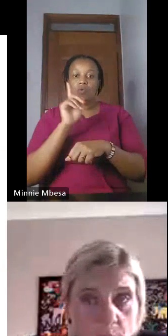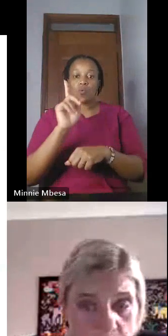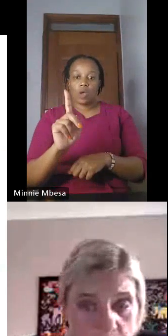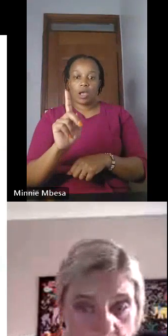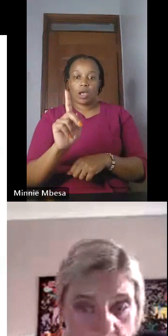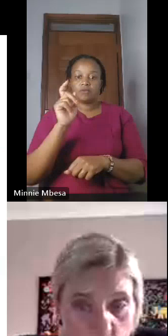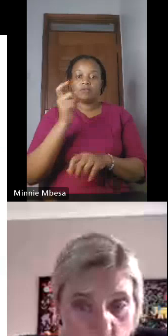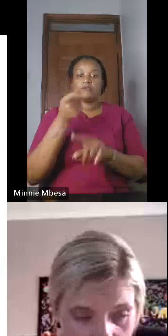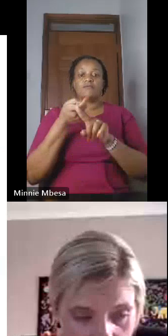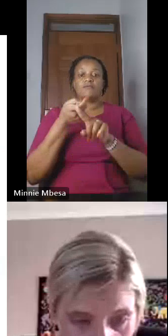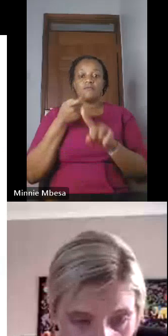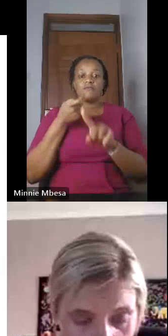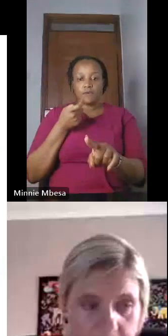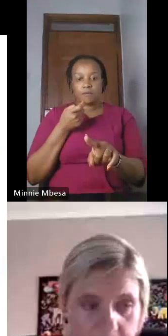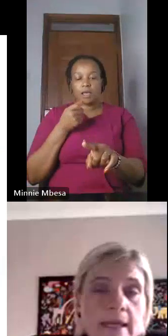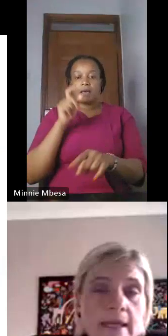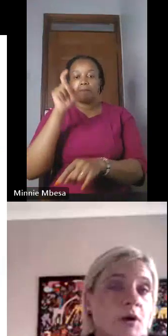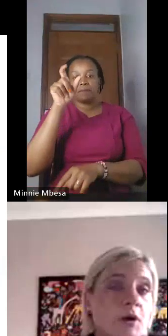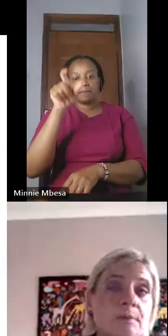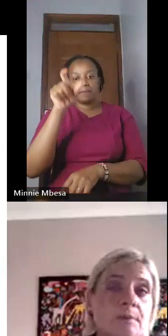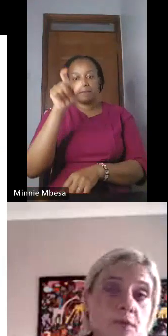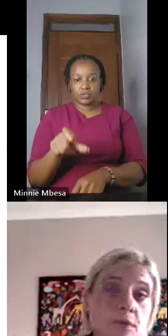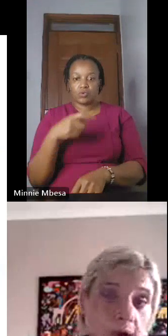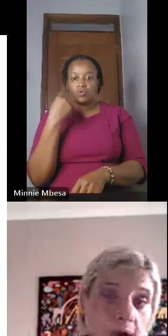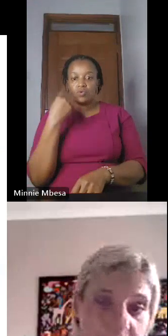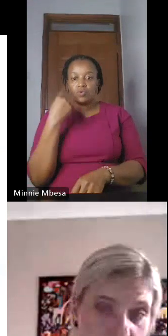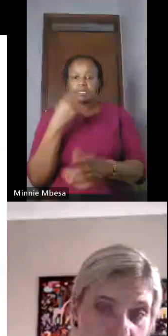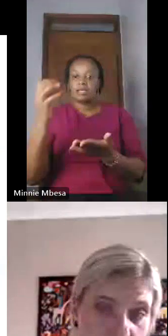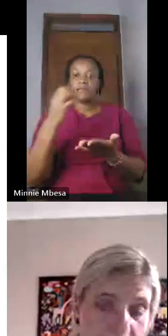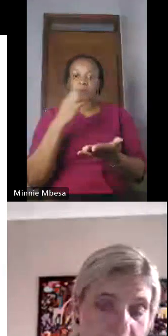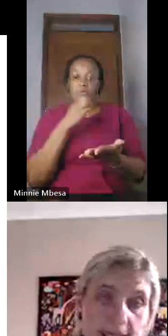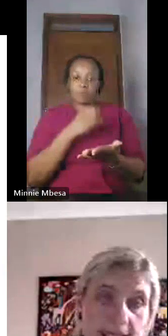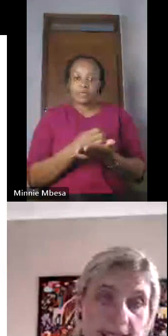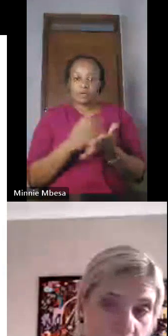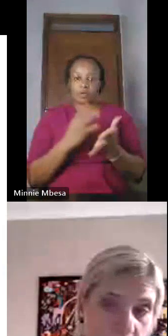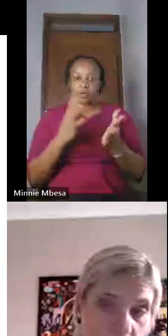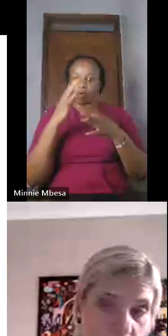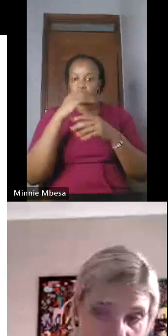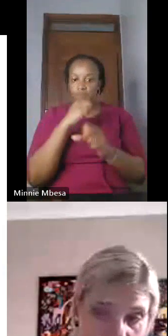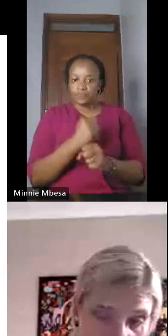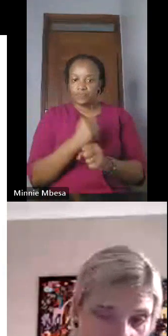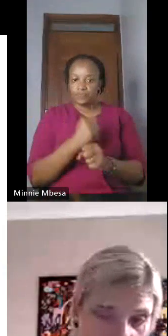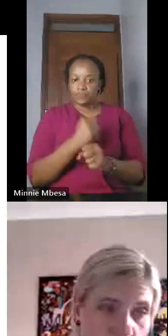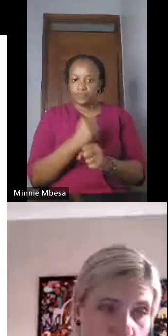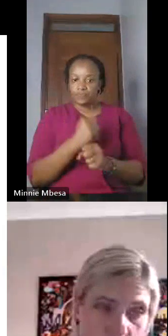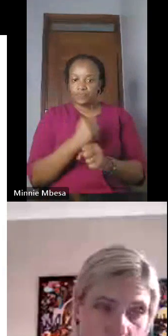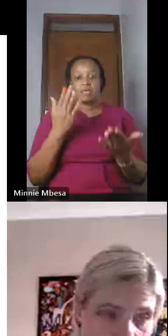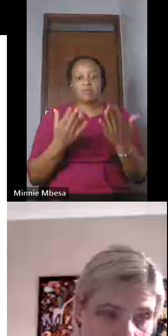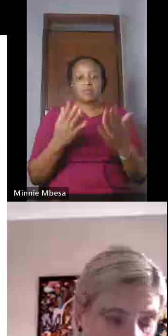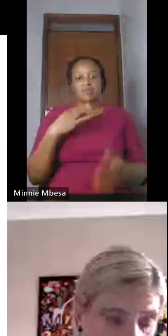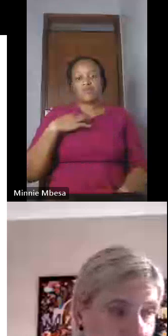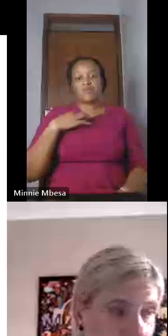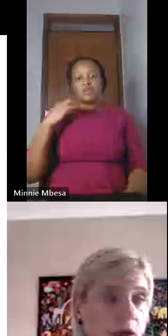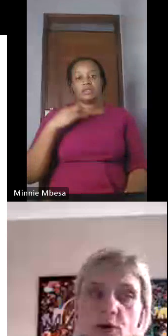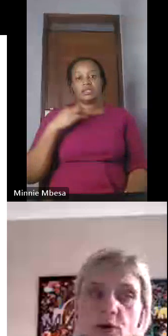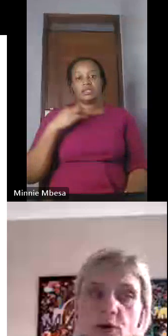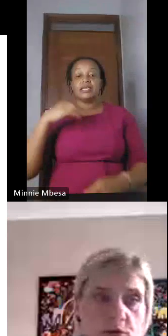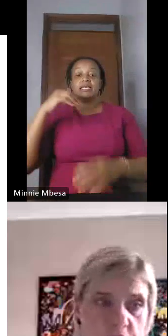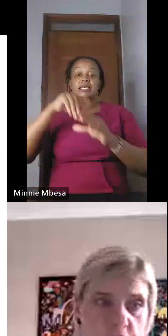at your employment organization, perhaps Okay, you volunteer at another organization in your spare